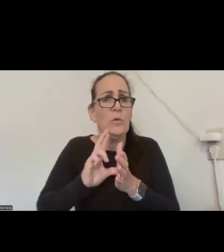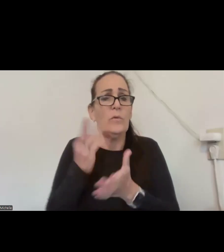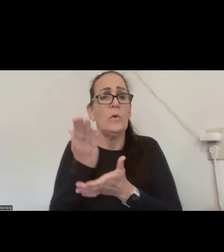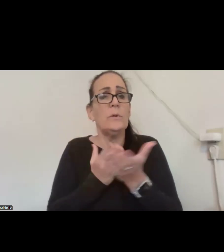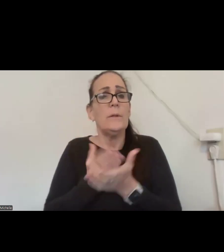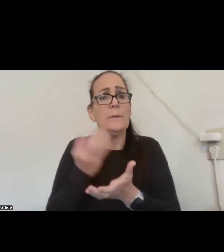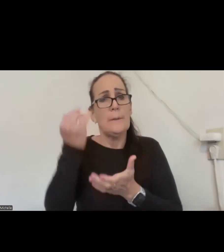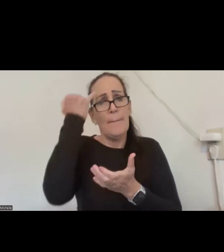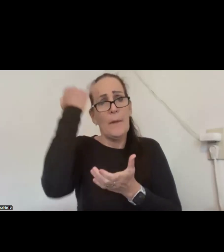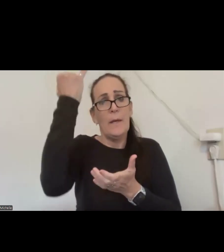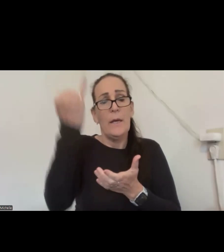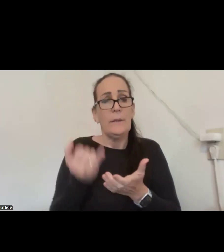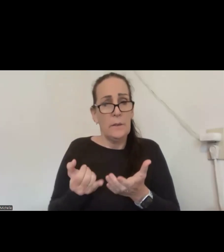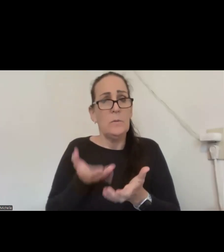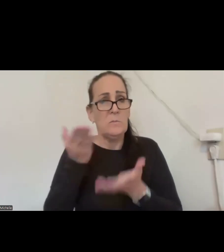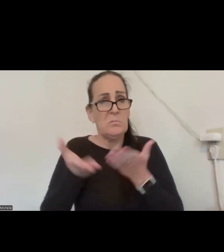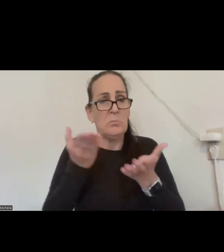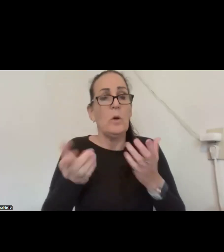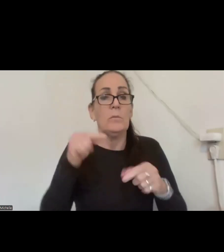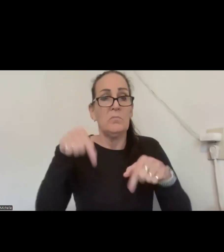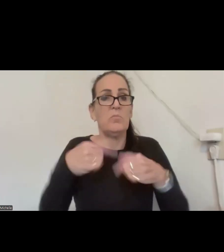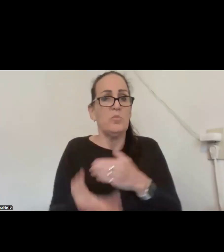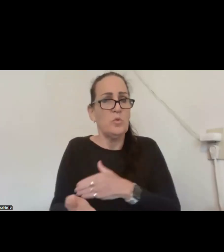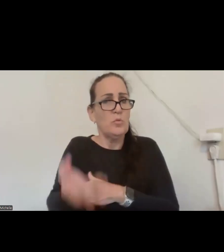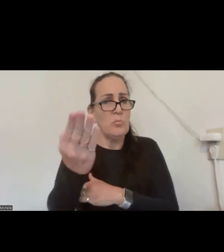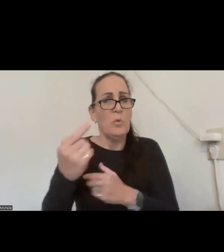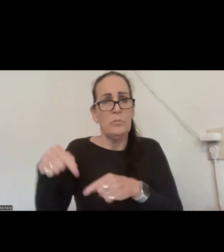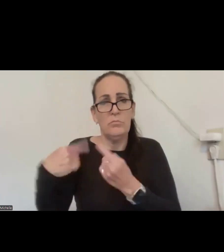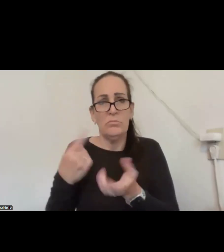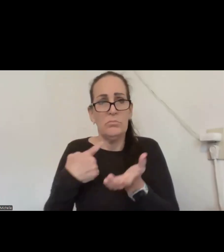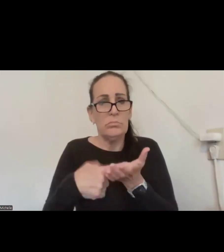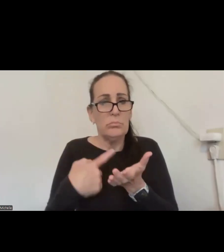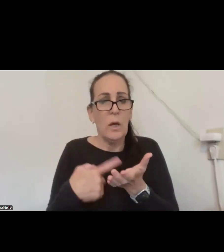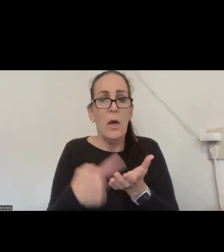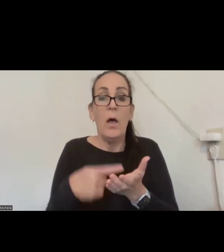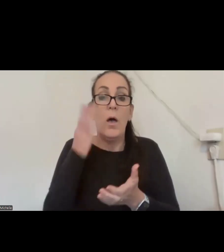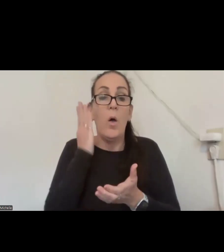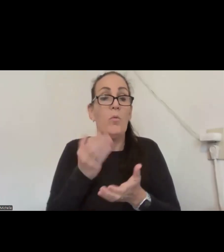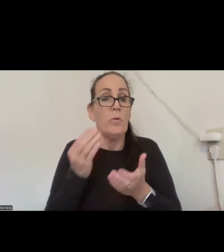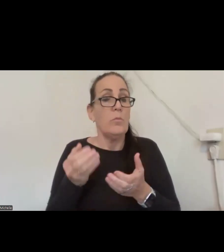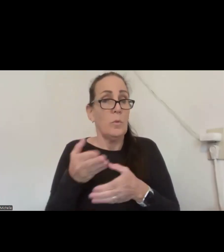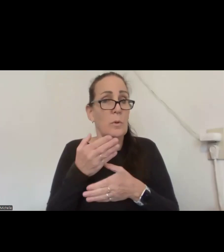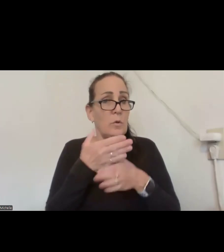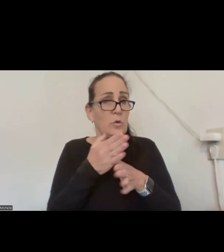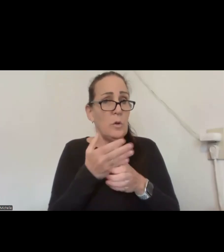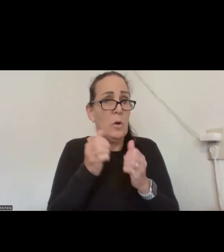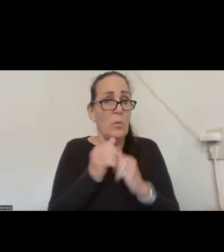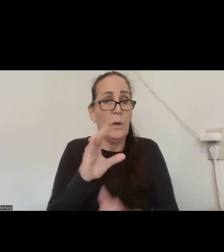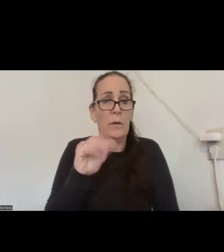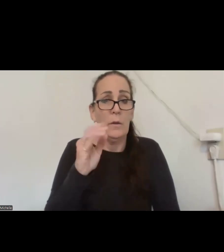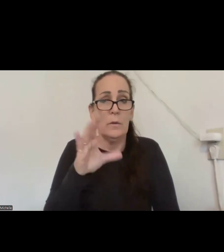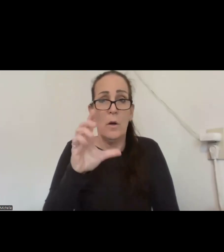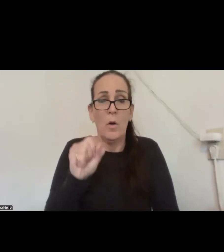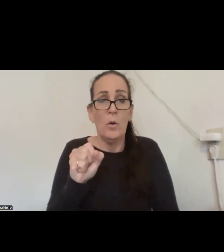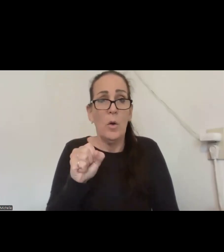recommendations made this morning and then I'll pass it on to Carlos. So Barbara had mentioned older adult